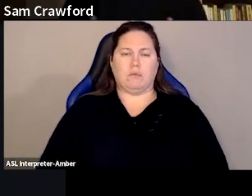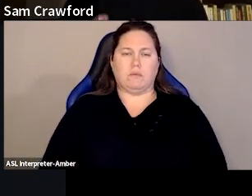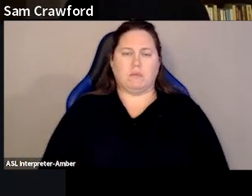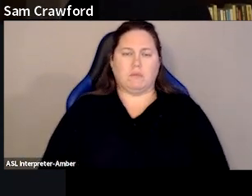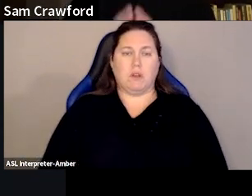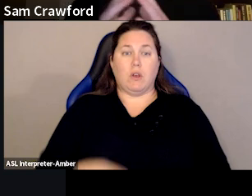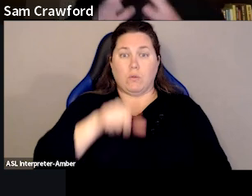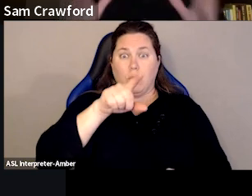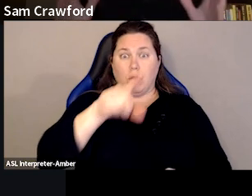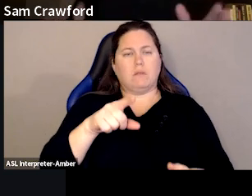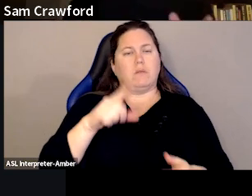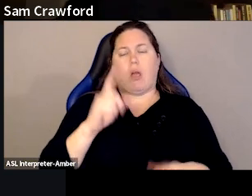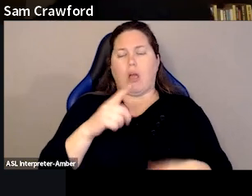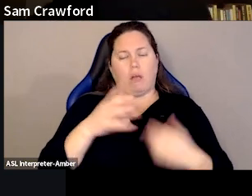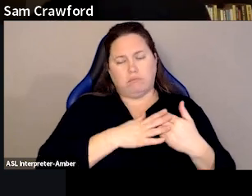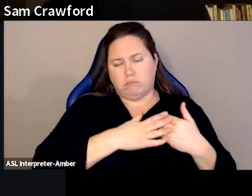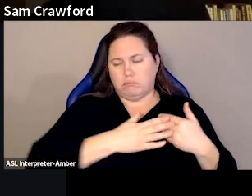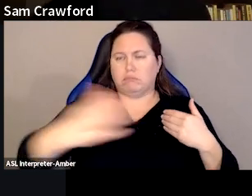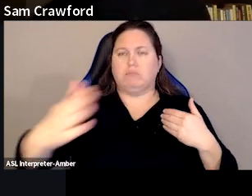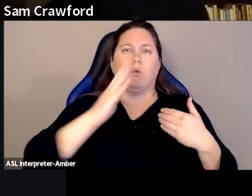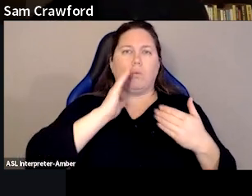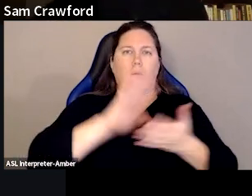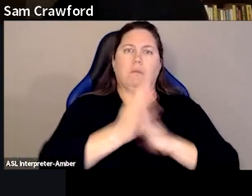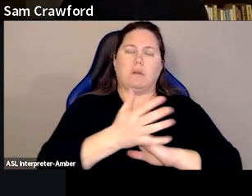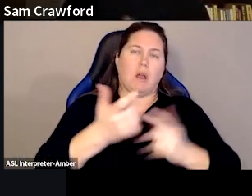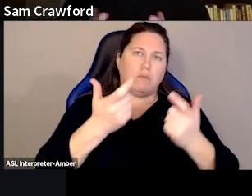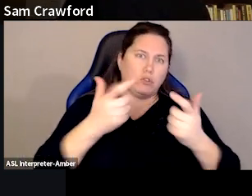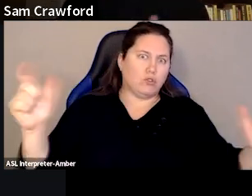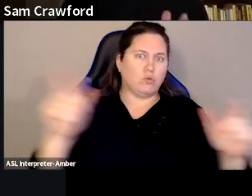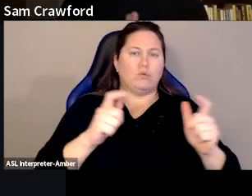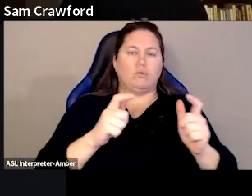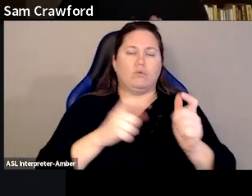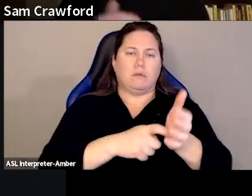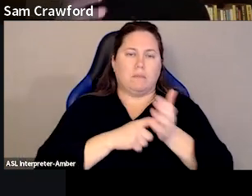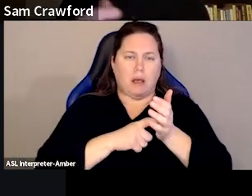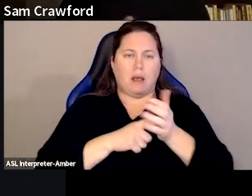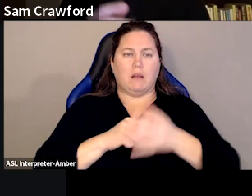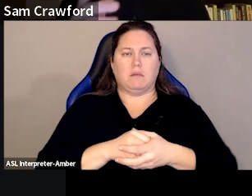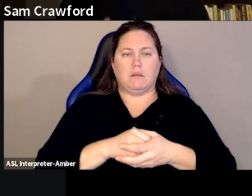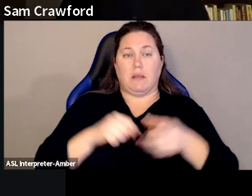for bespoke designs from professionals. What we're looking at here is Canva. So